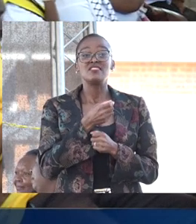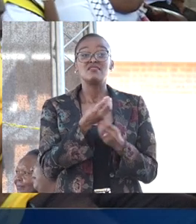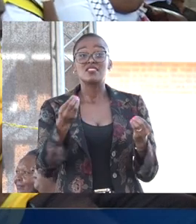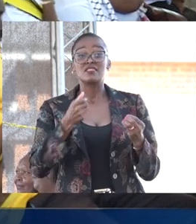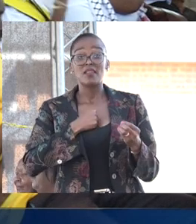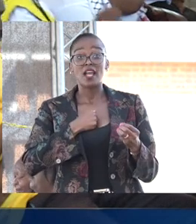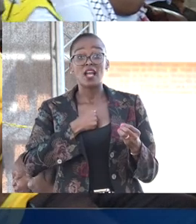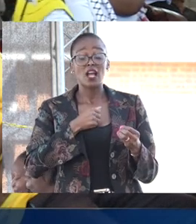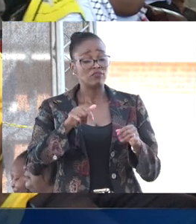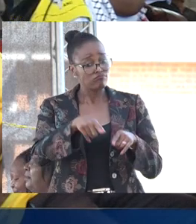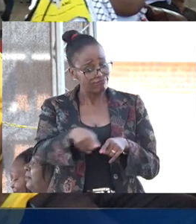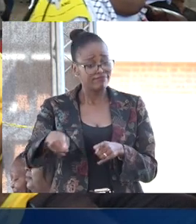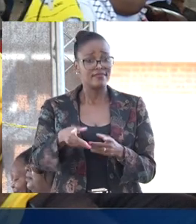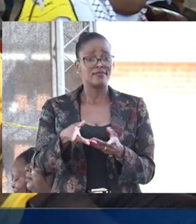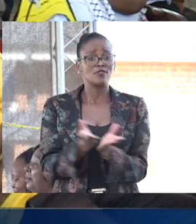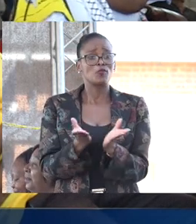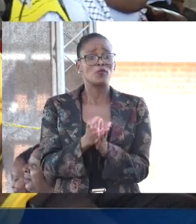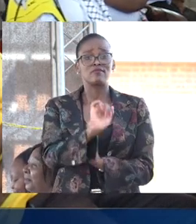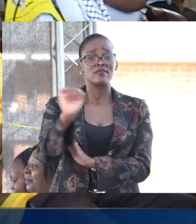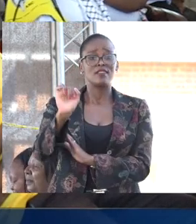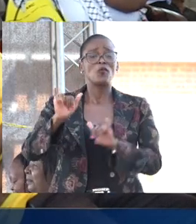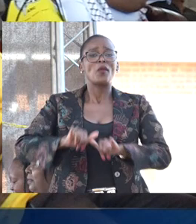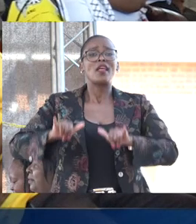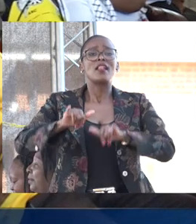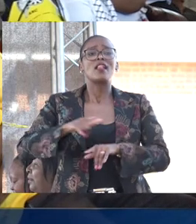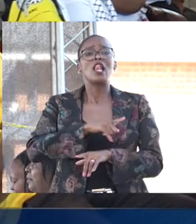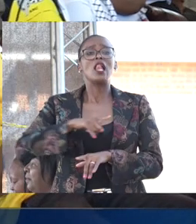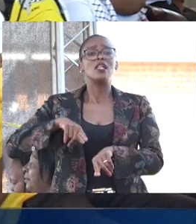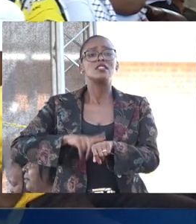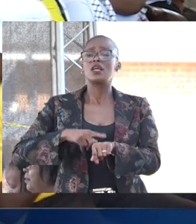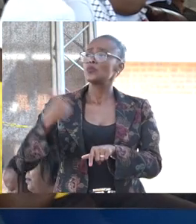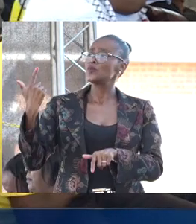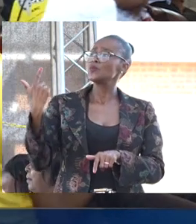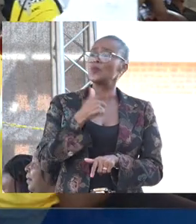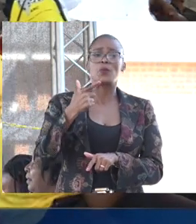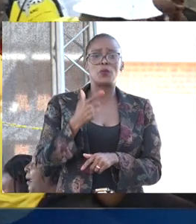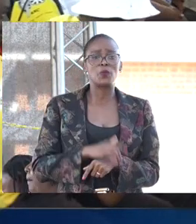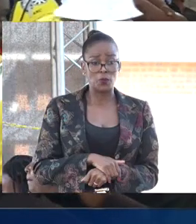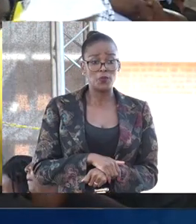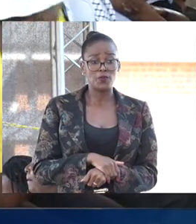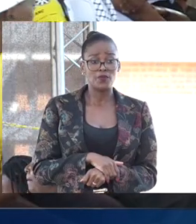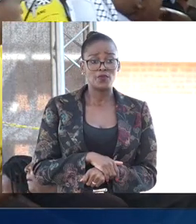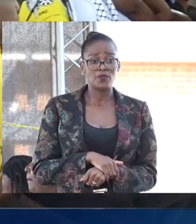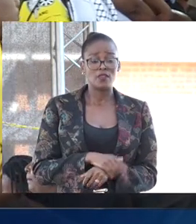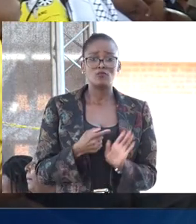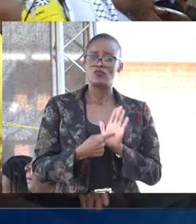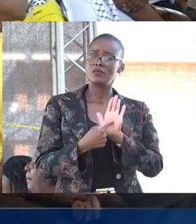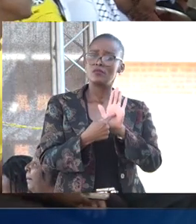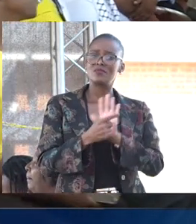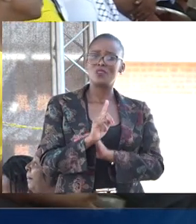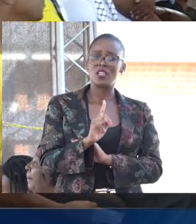sa lona khale le semetse la se bona se sitle se a bontsha